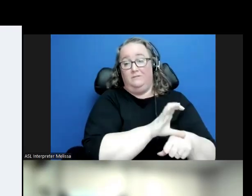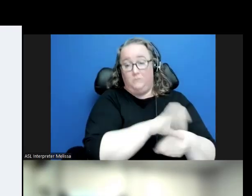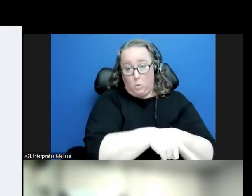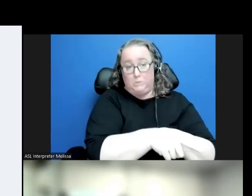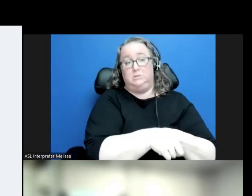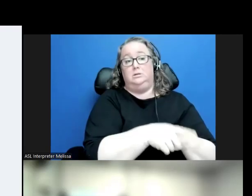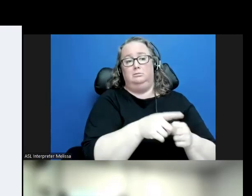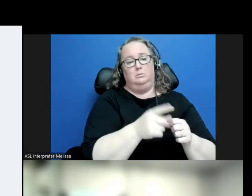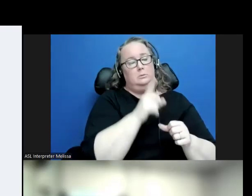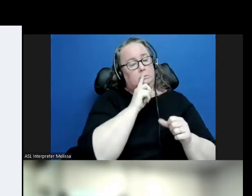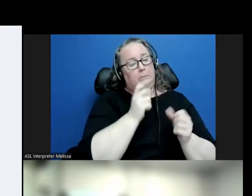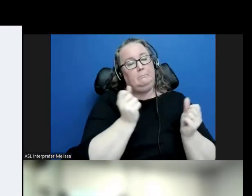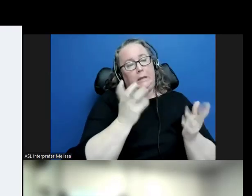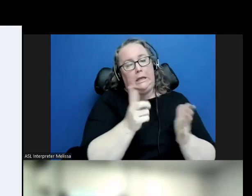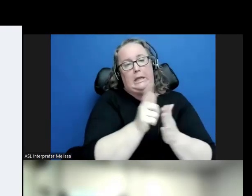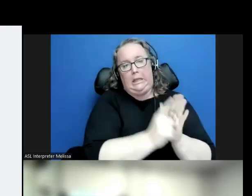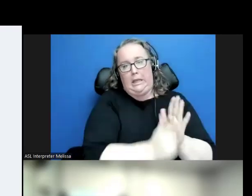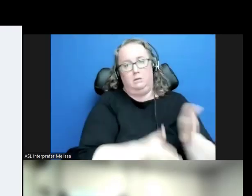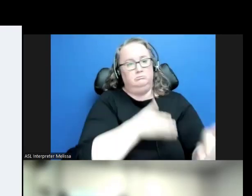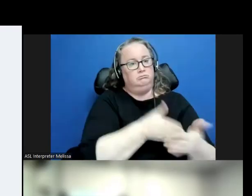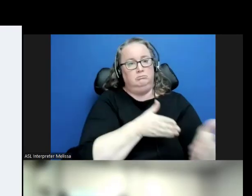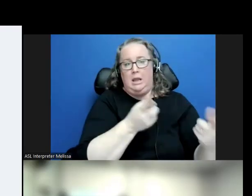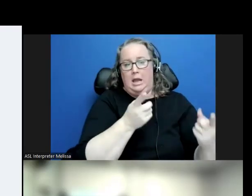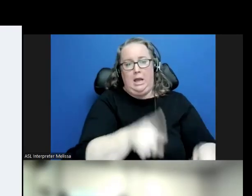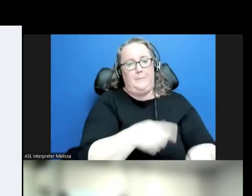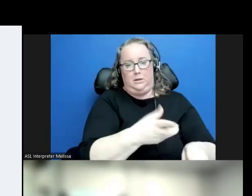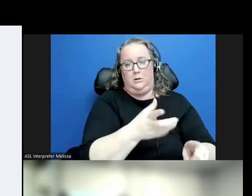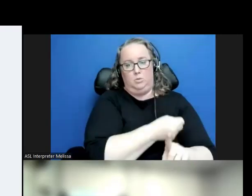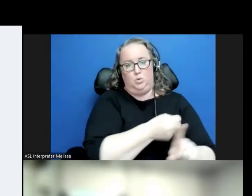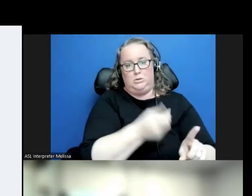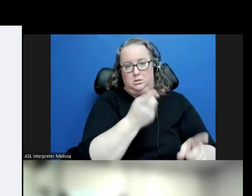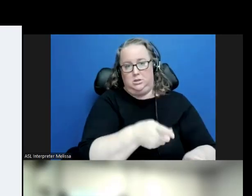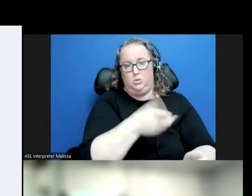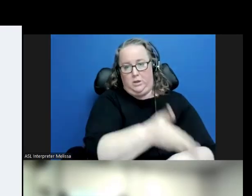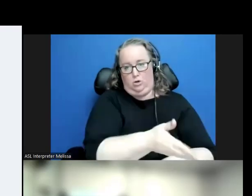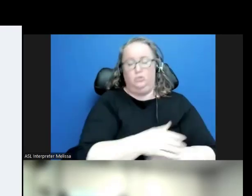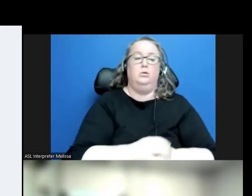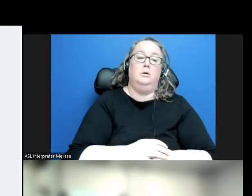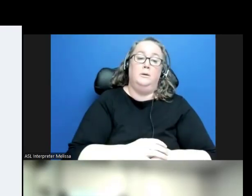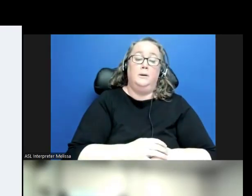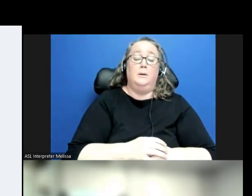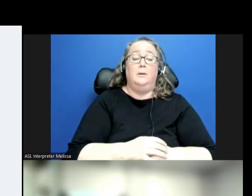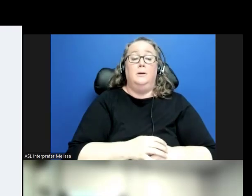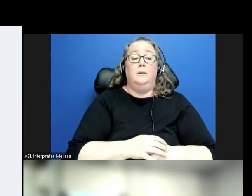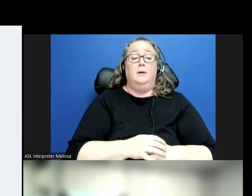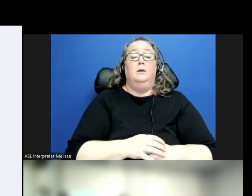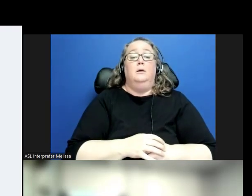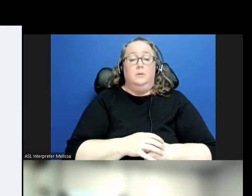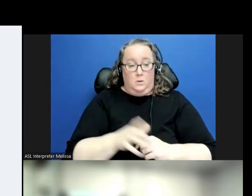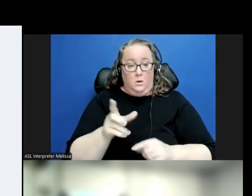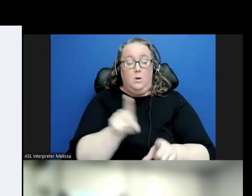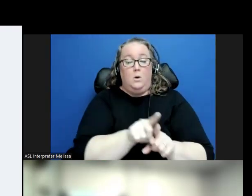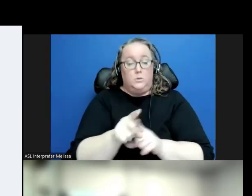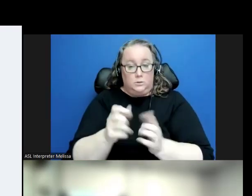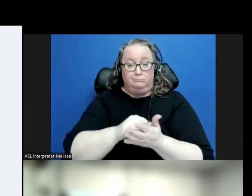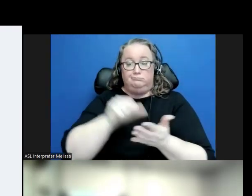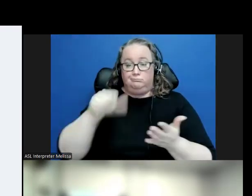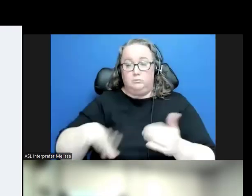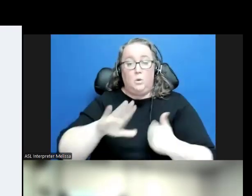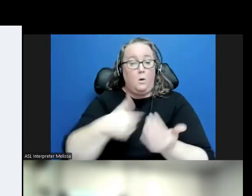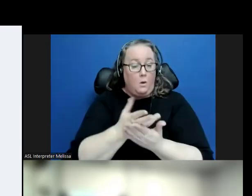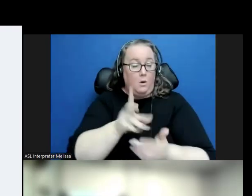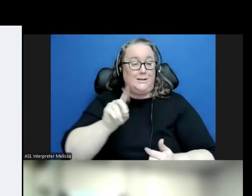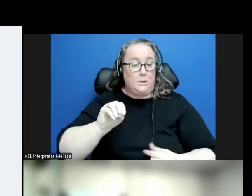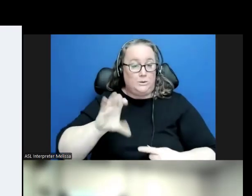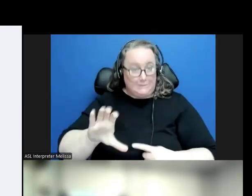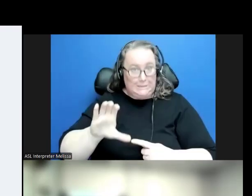legal violations and human rights abuses had taken place. The Commonwealth also removed all DOC